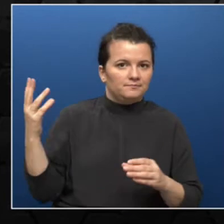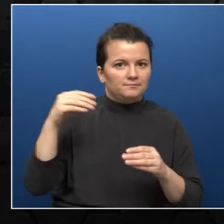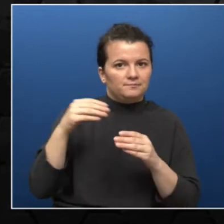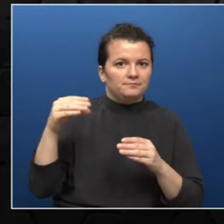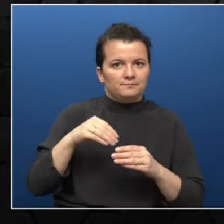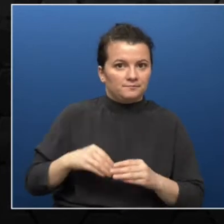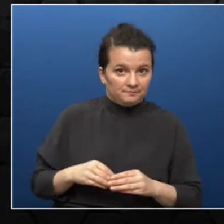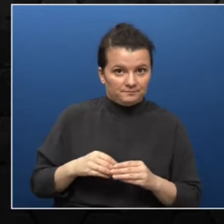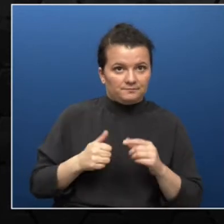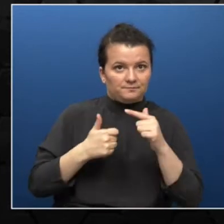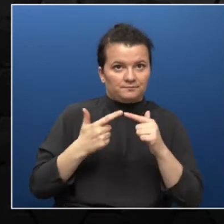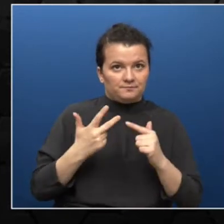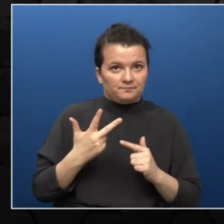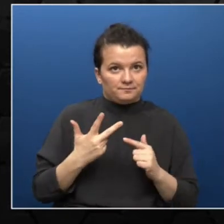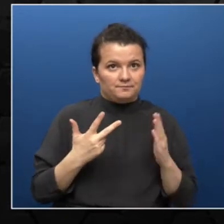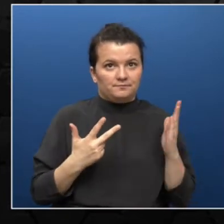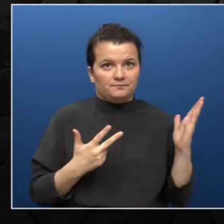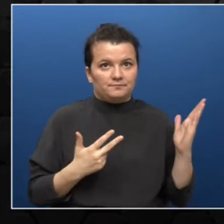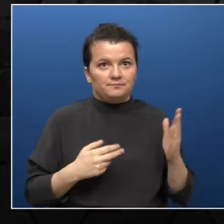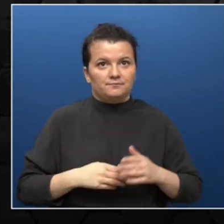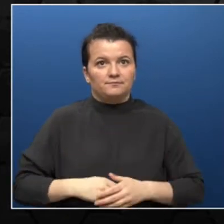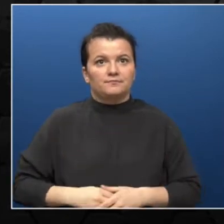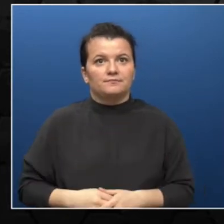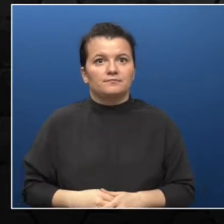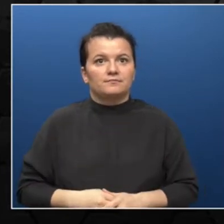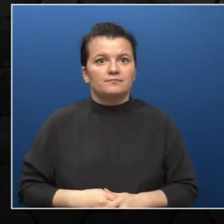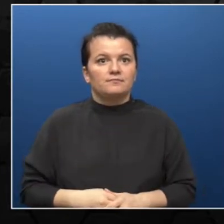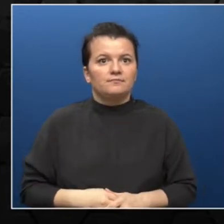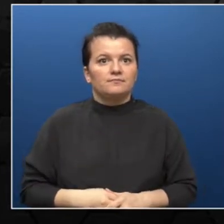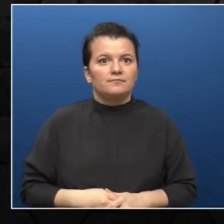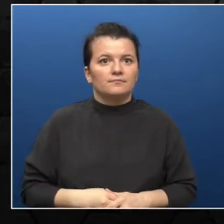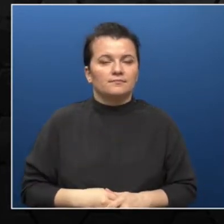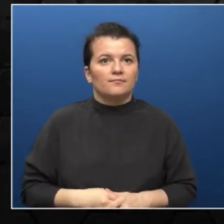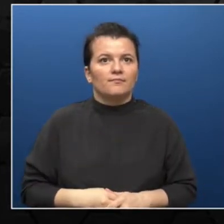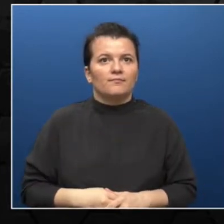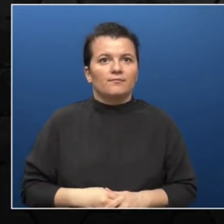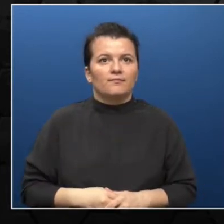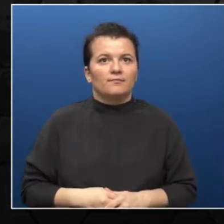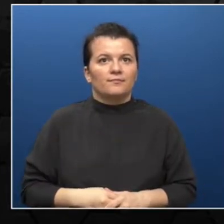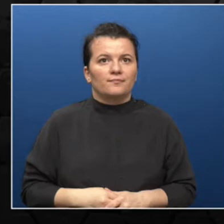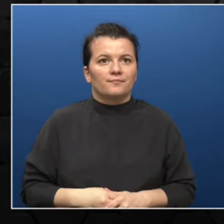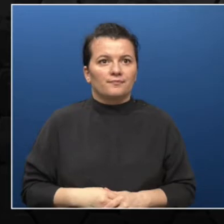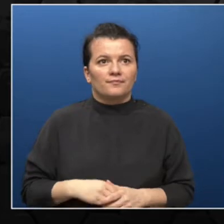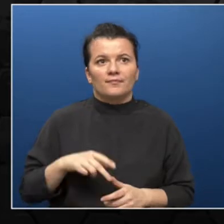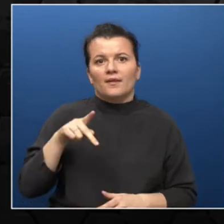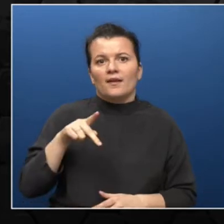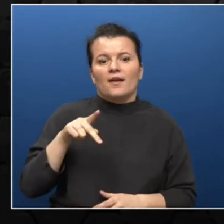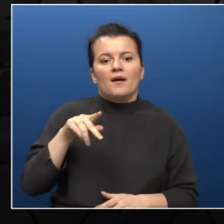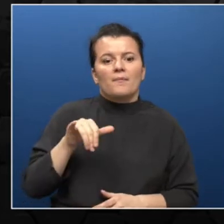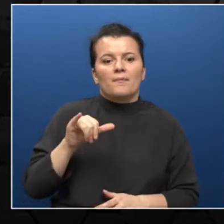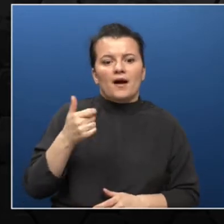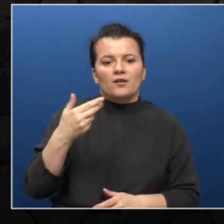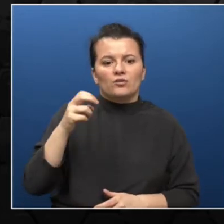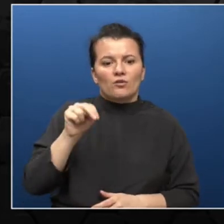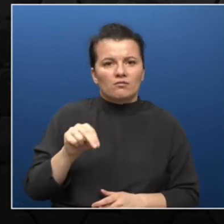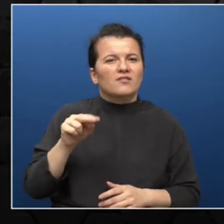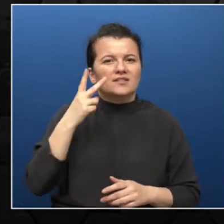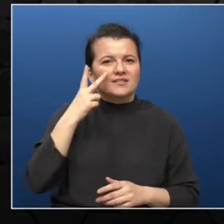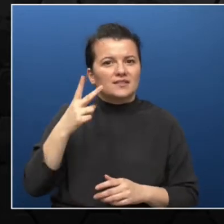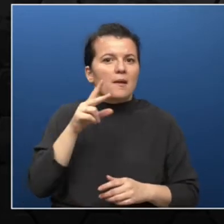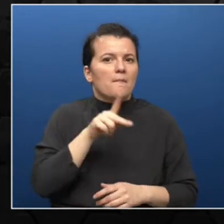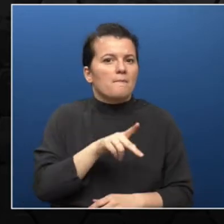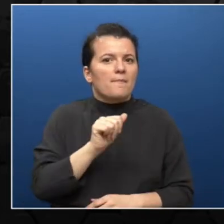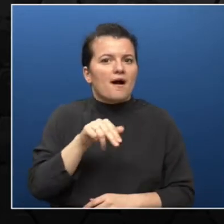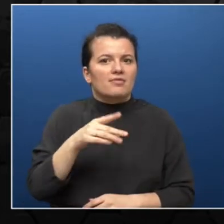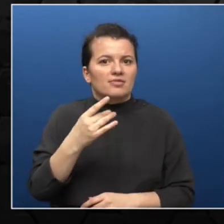we all know NumPy and Pandas are general machine learning Python libraries that we always import. And